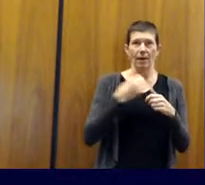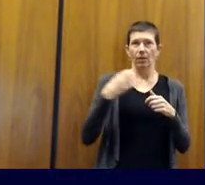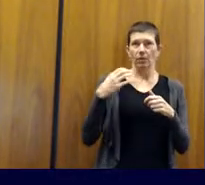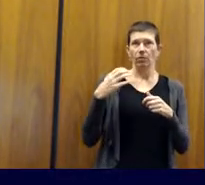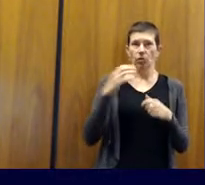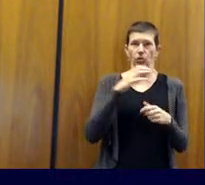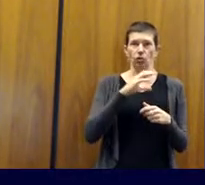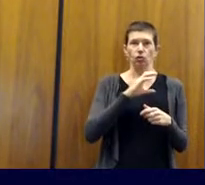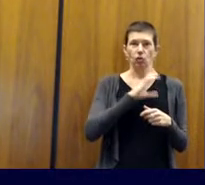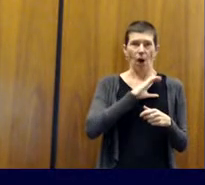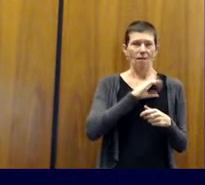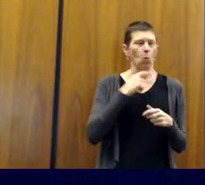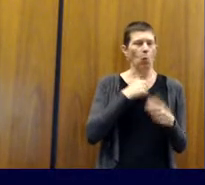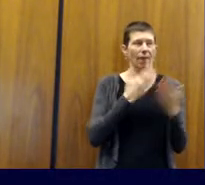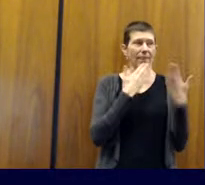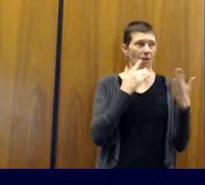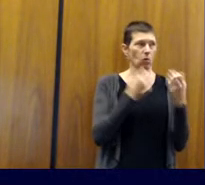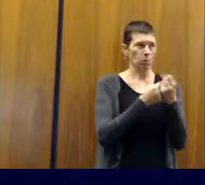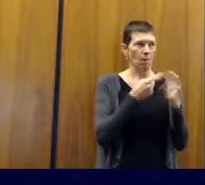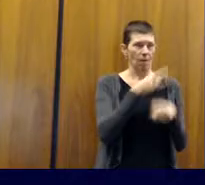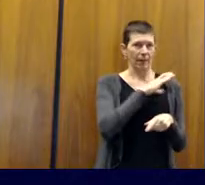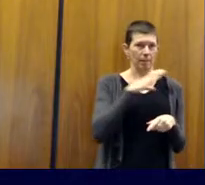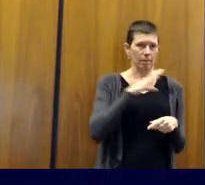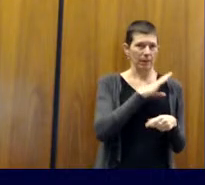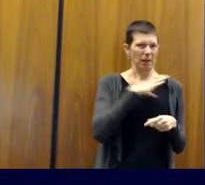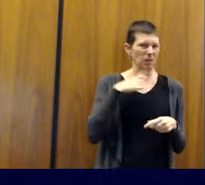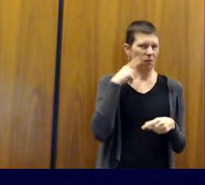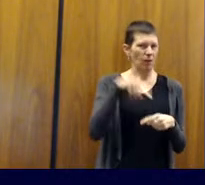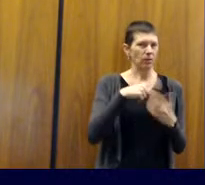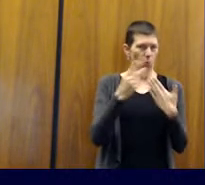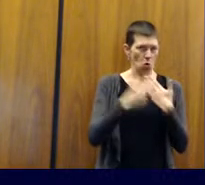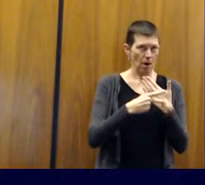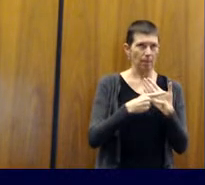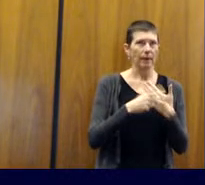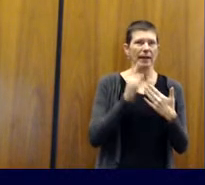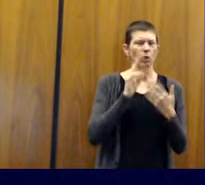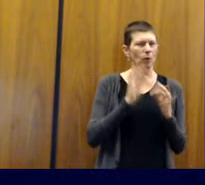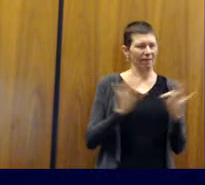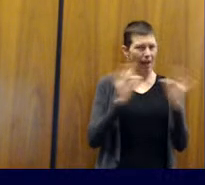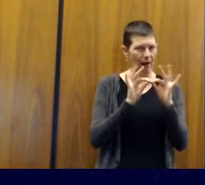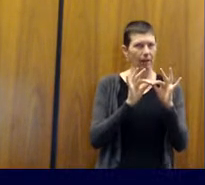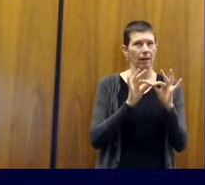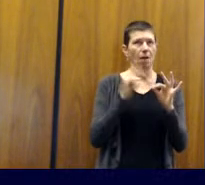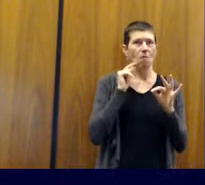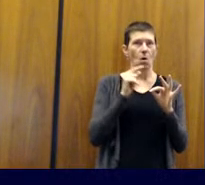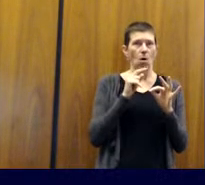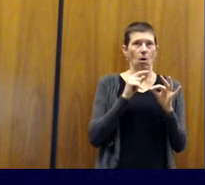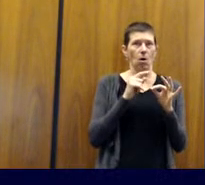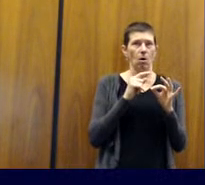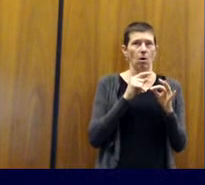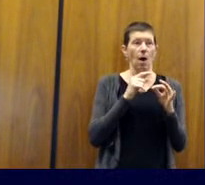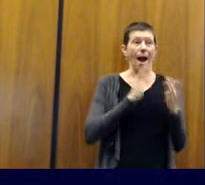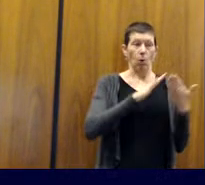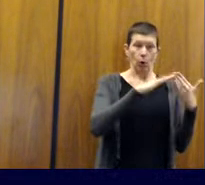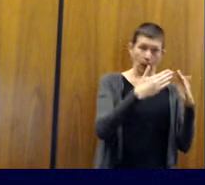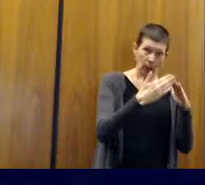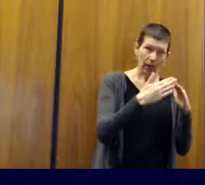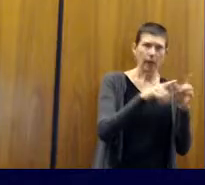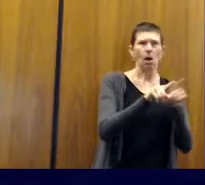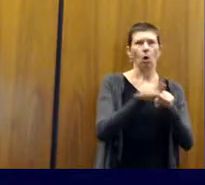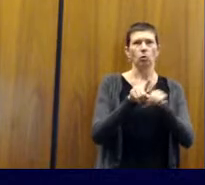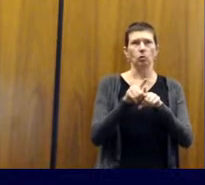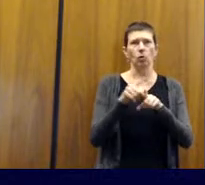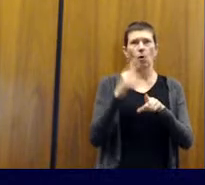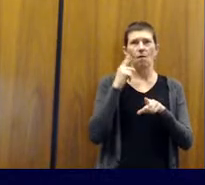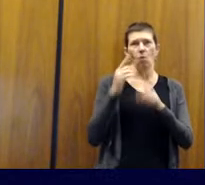are thankful for the support from the commission on this program. It's vital to both our community and